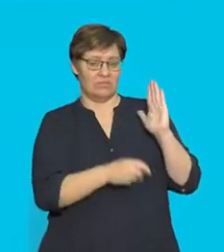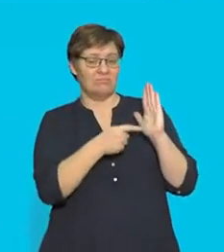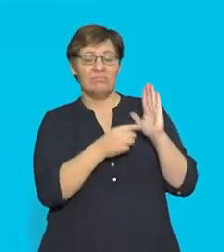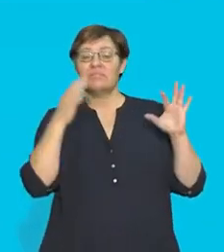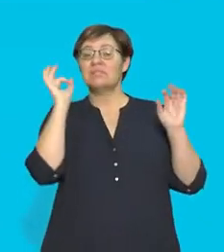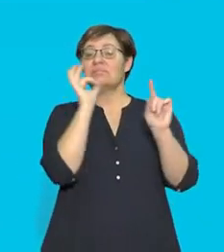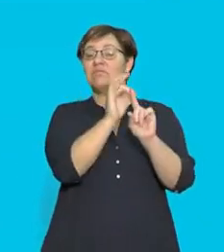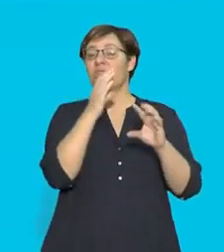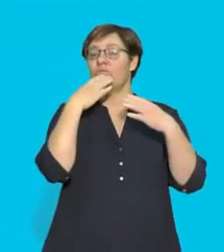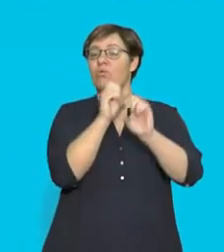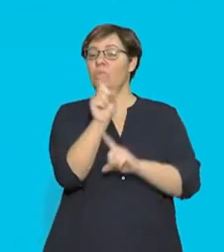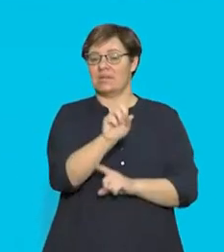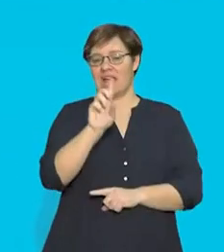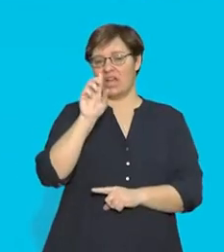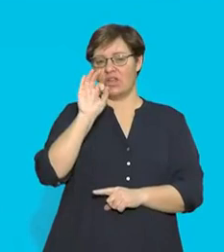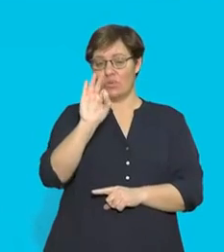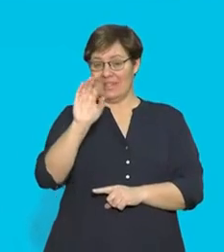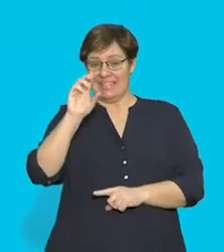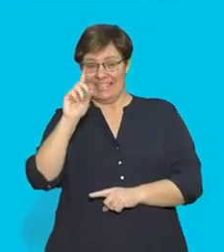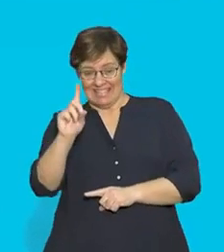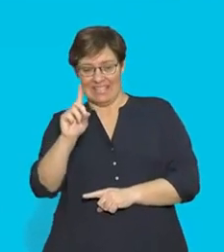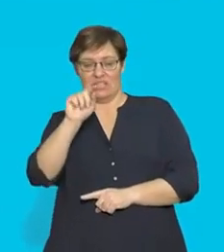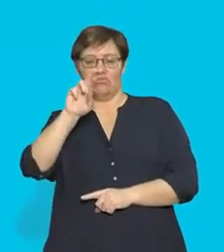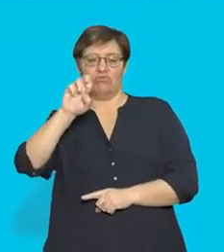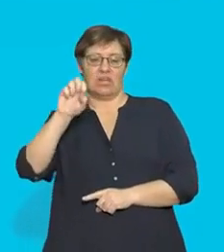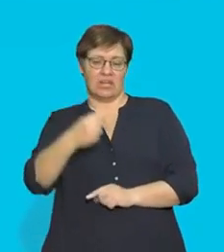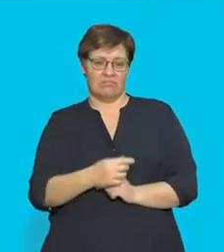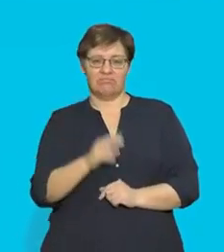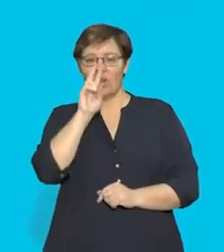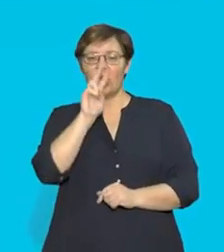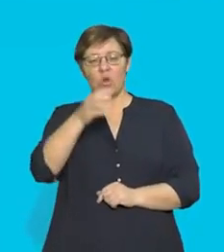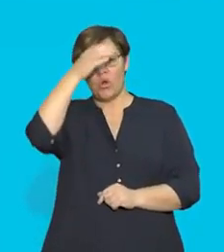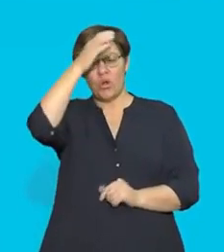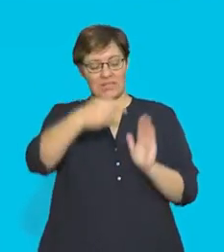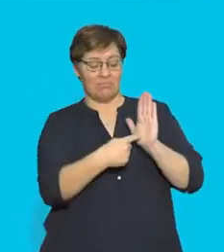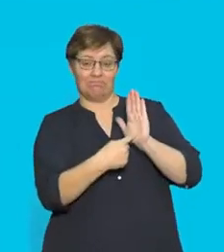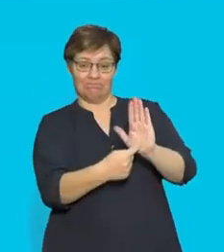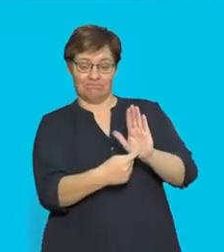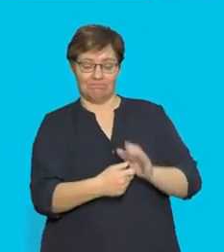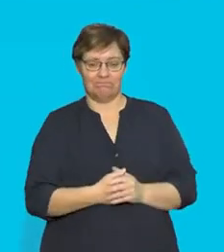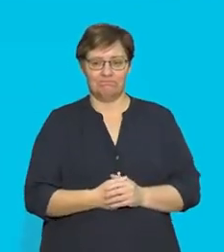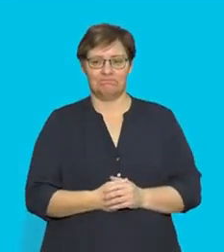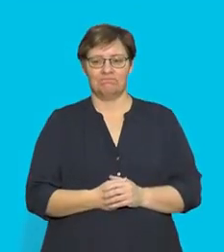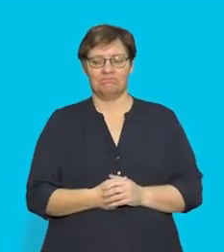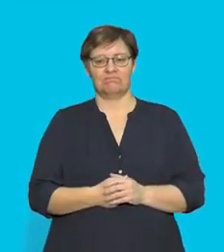specifically, we're focusing on three-dimensional trigonometry. Let's have a look at our concept map first.